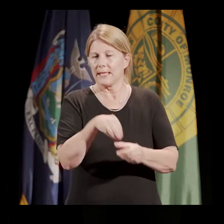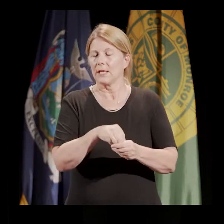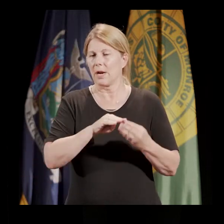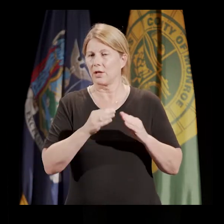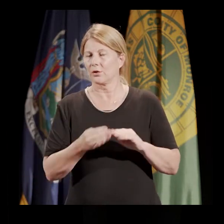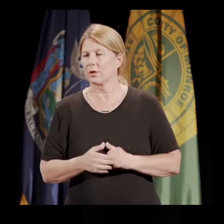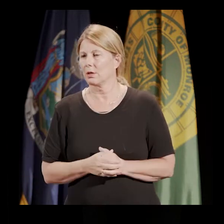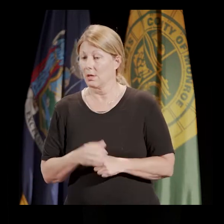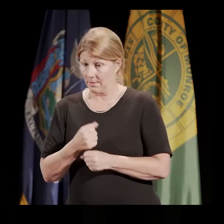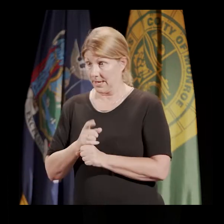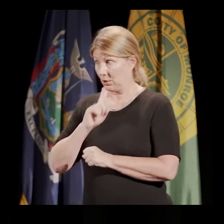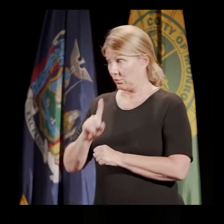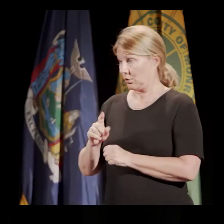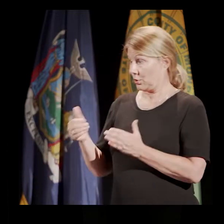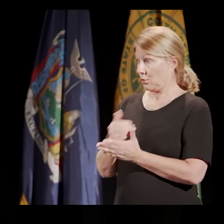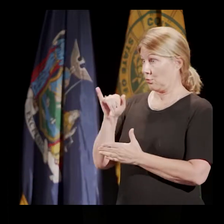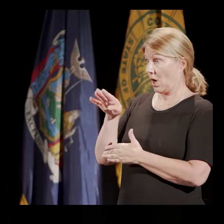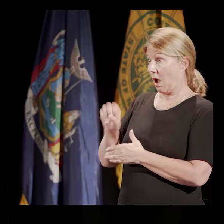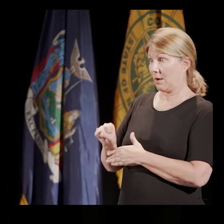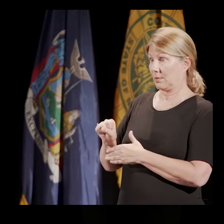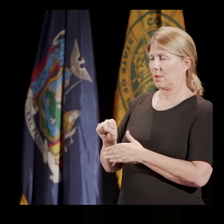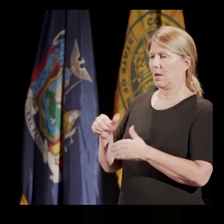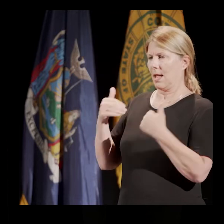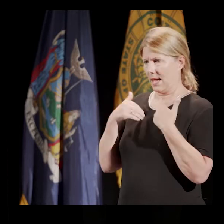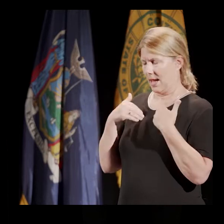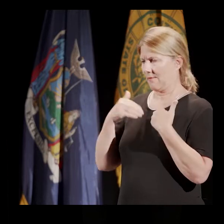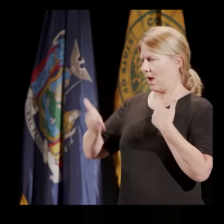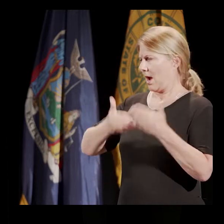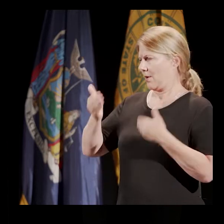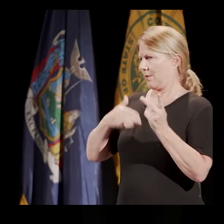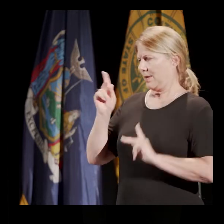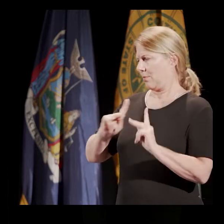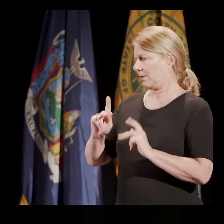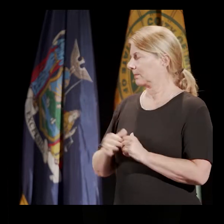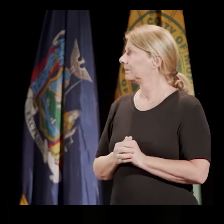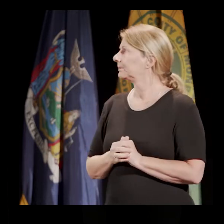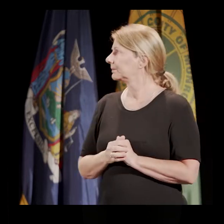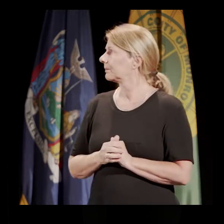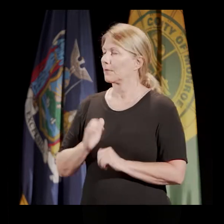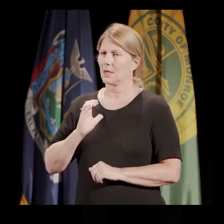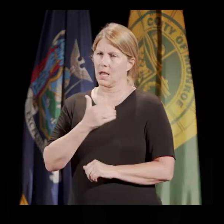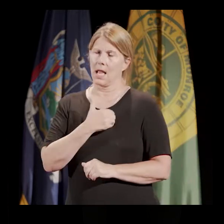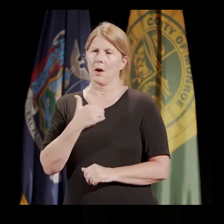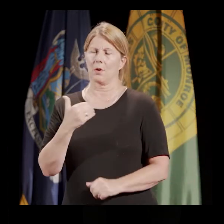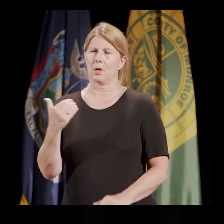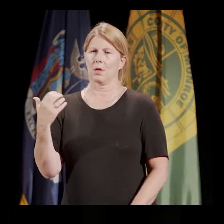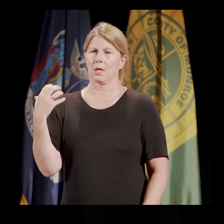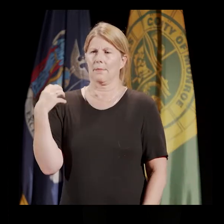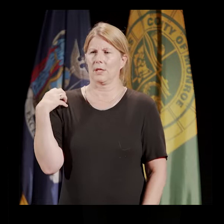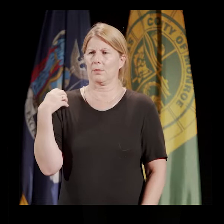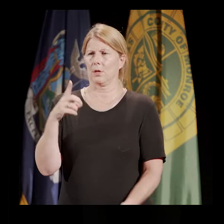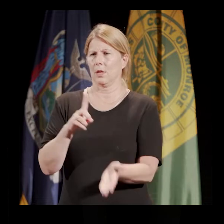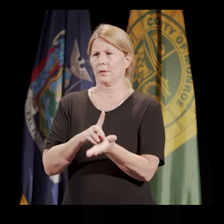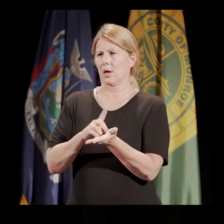workforce to fill these jobs and keep them. Our commissioner, Dr. Green, in the Department of Recreation and